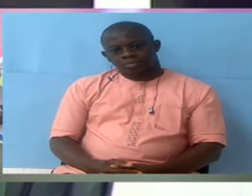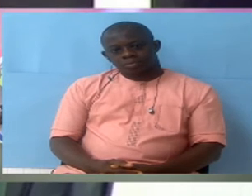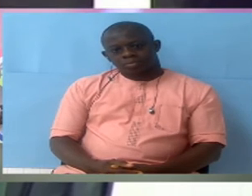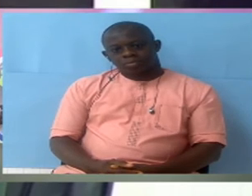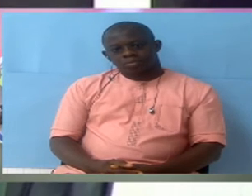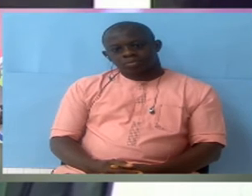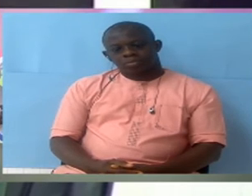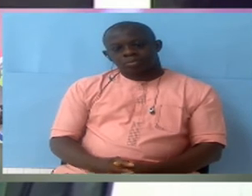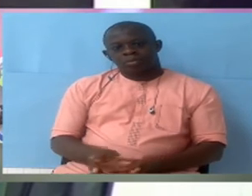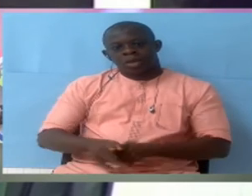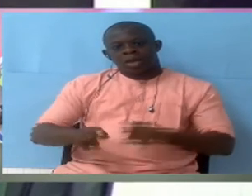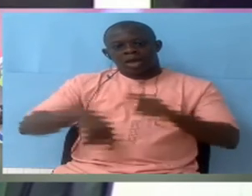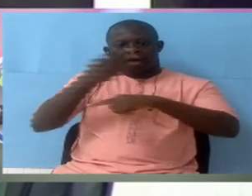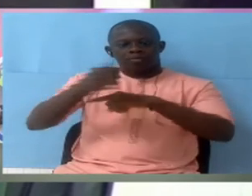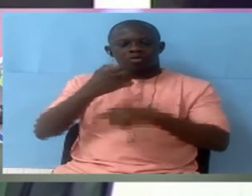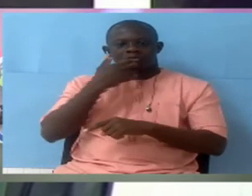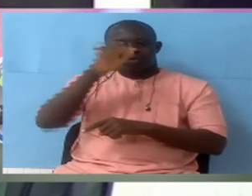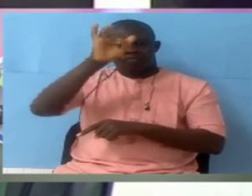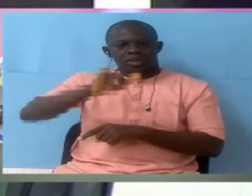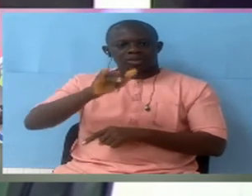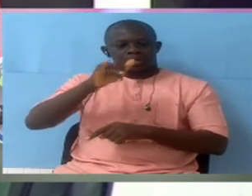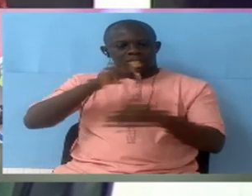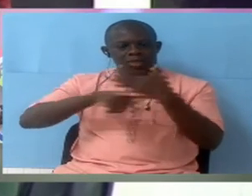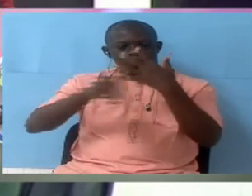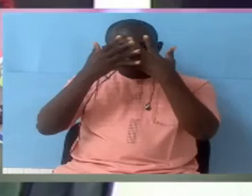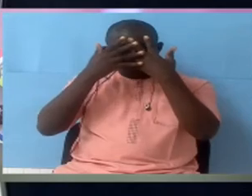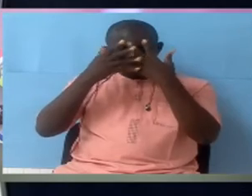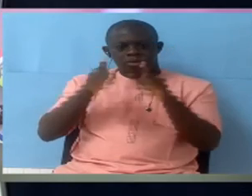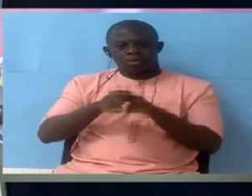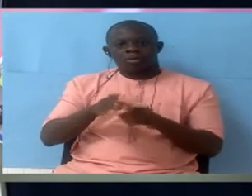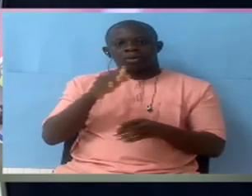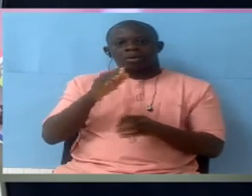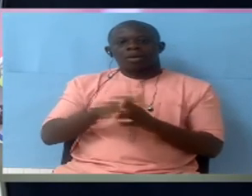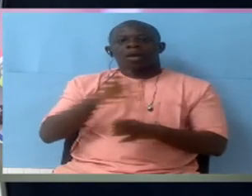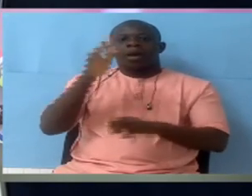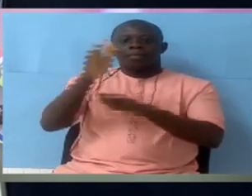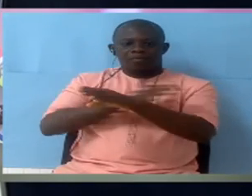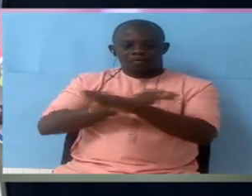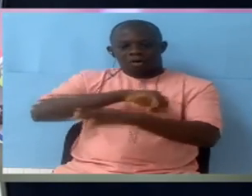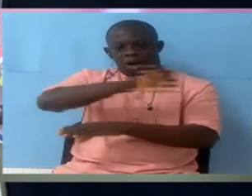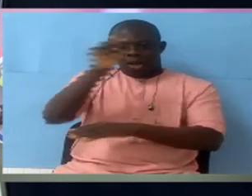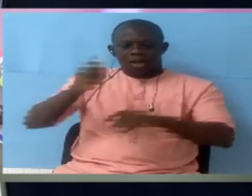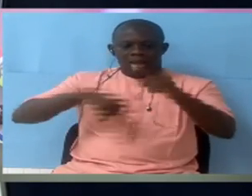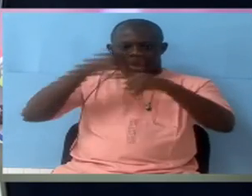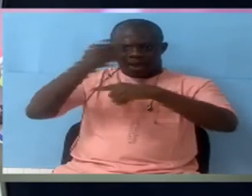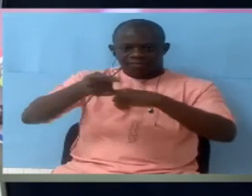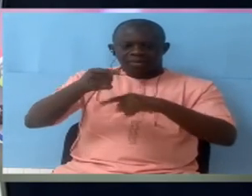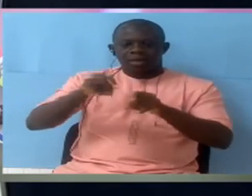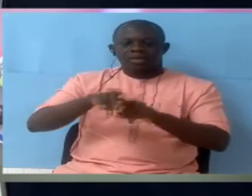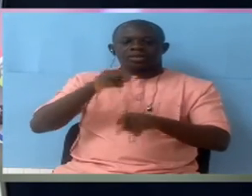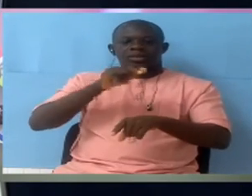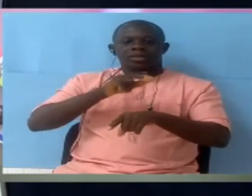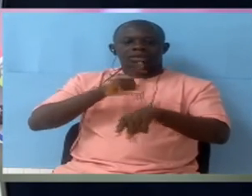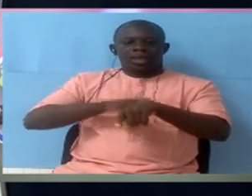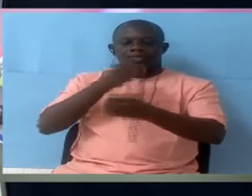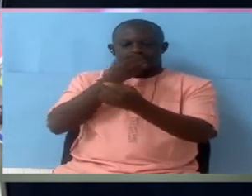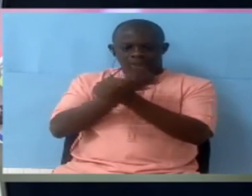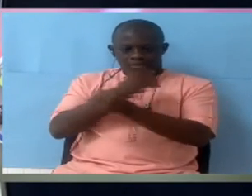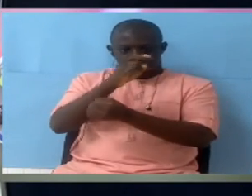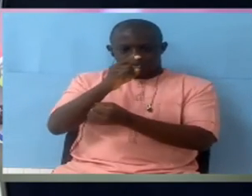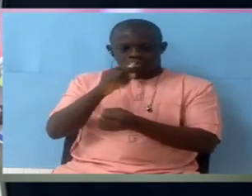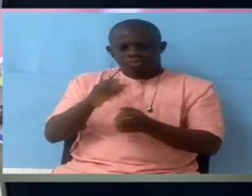After my sentence. Ganna buñ ma teje. Before and after, during your detention and after your